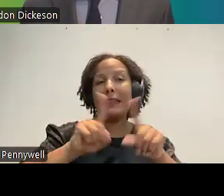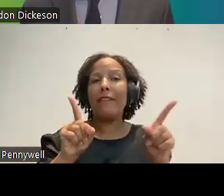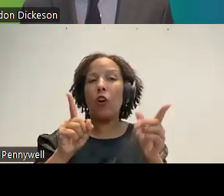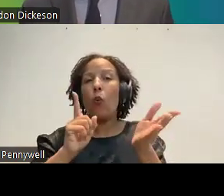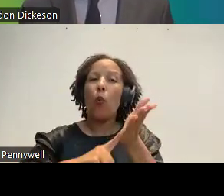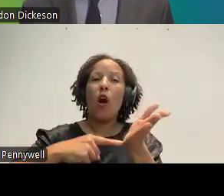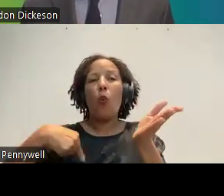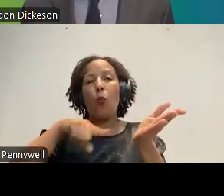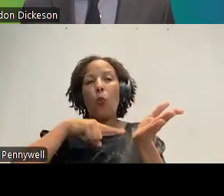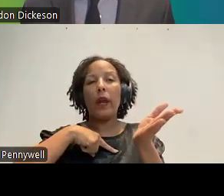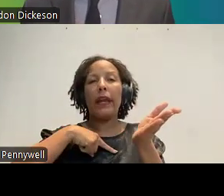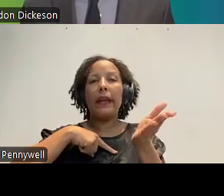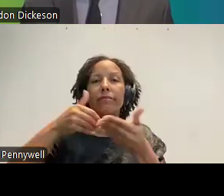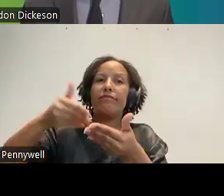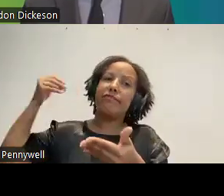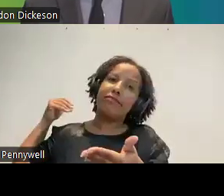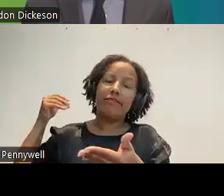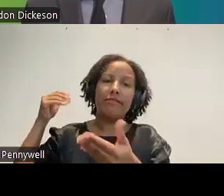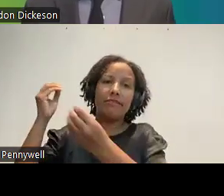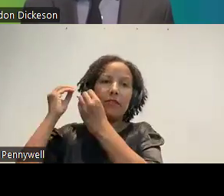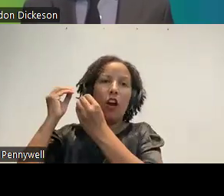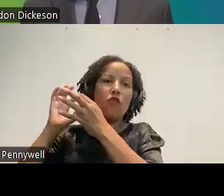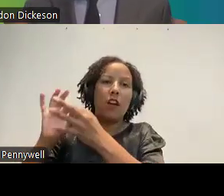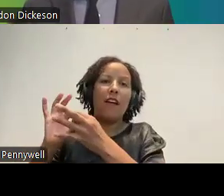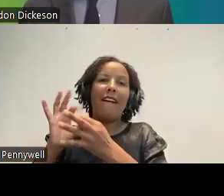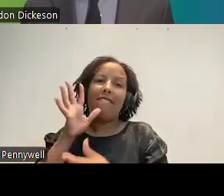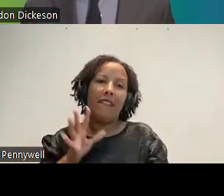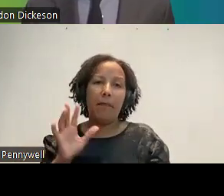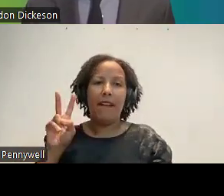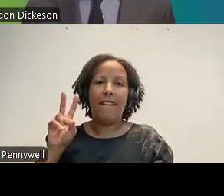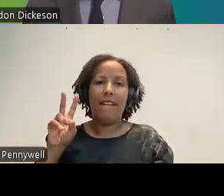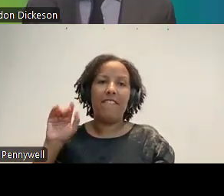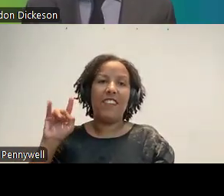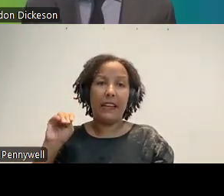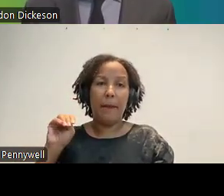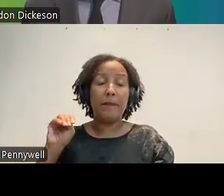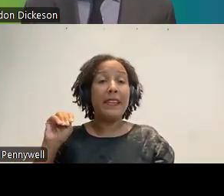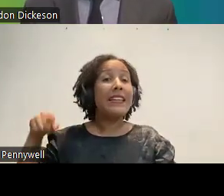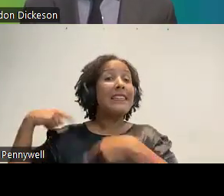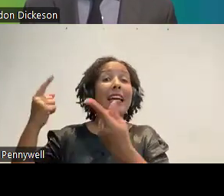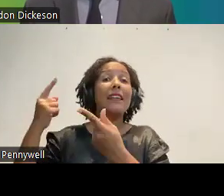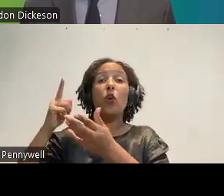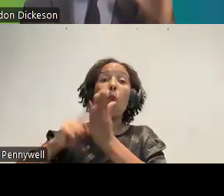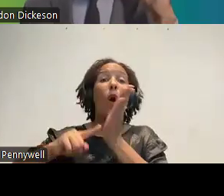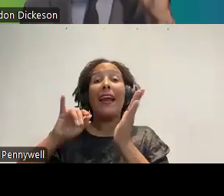historically been taught about female victimization, because that is the dominant archetype in this space.